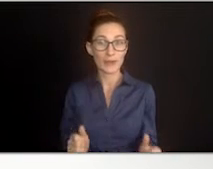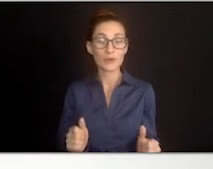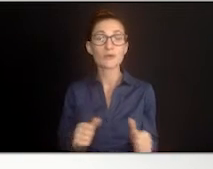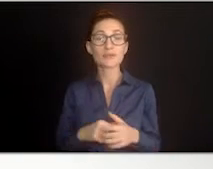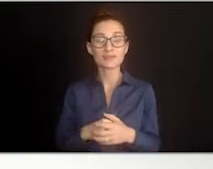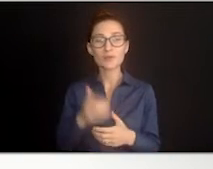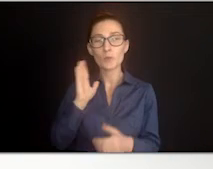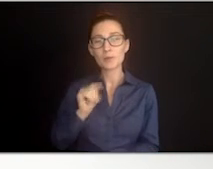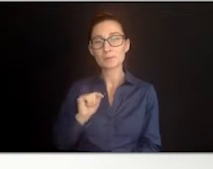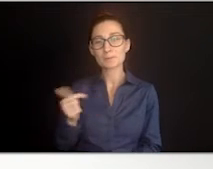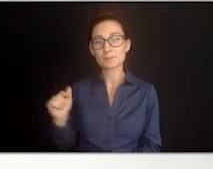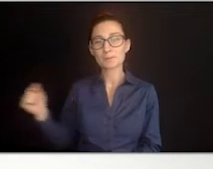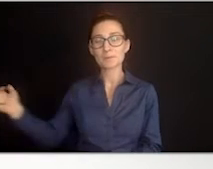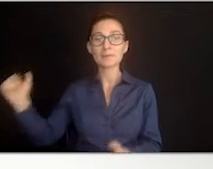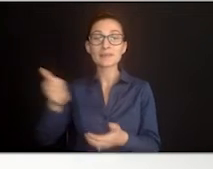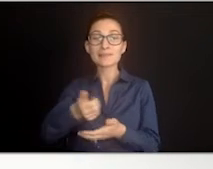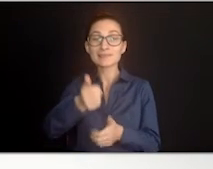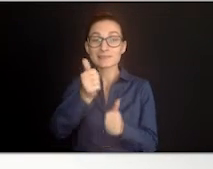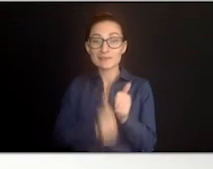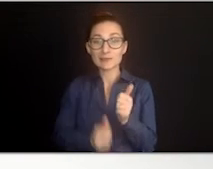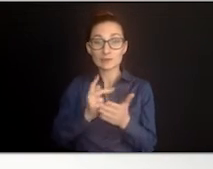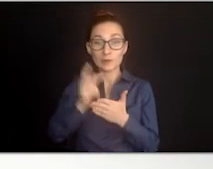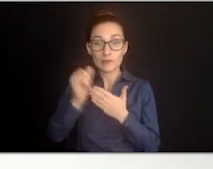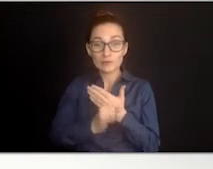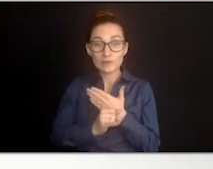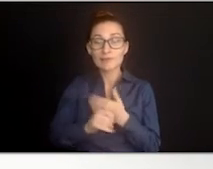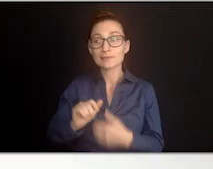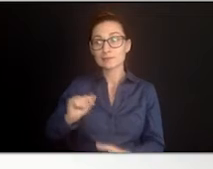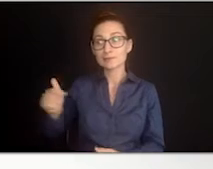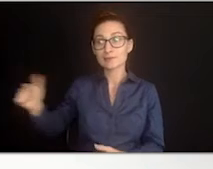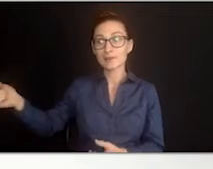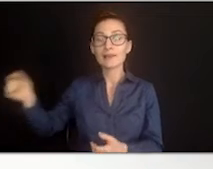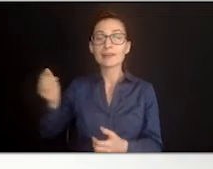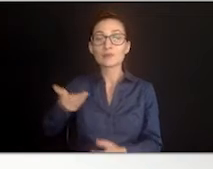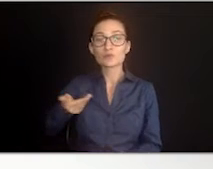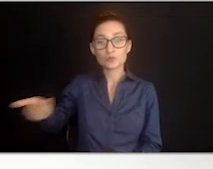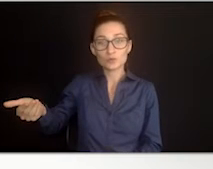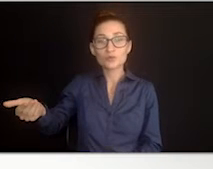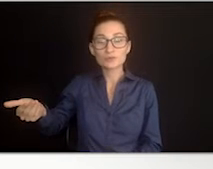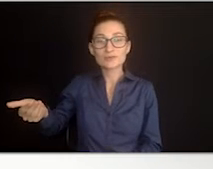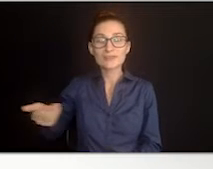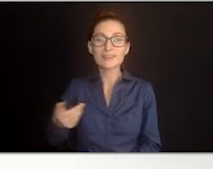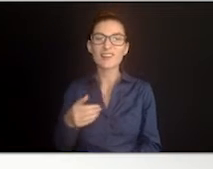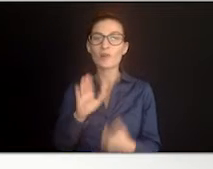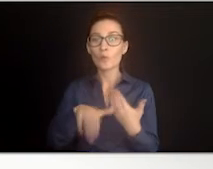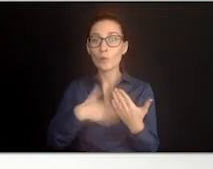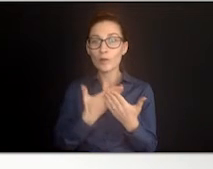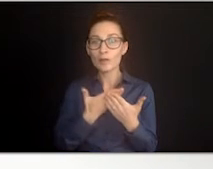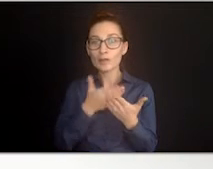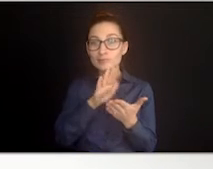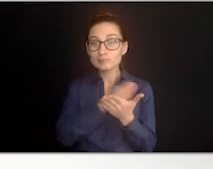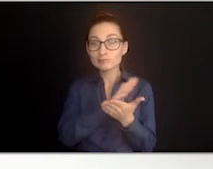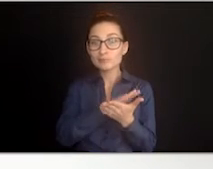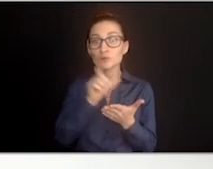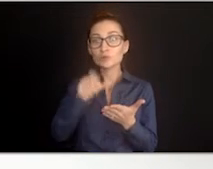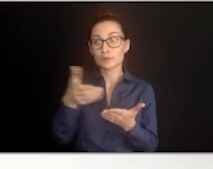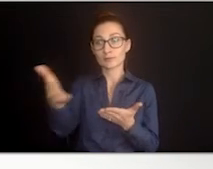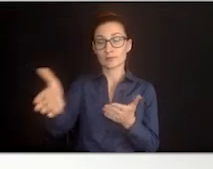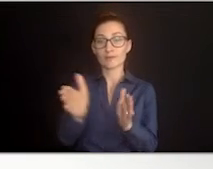everyone introduce themselves. And then we'll jump right into all your handouts should be in your folders on your